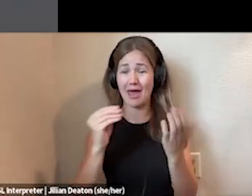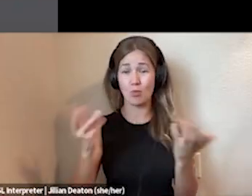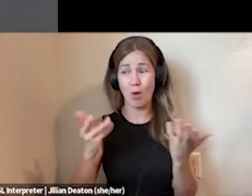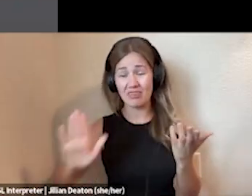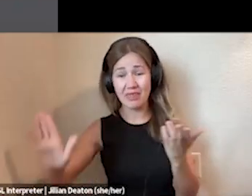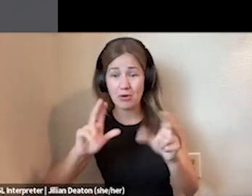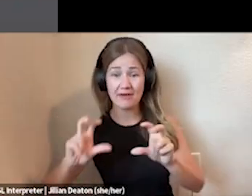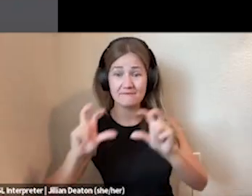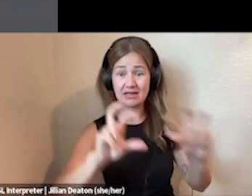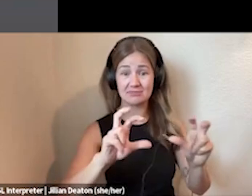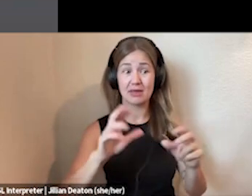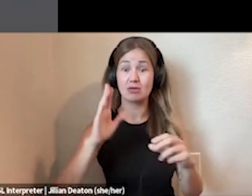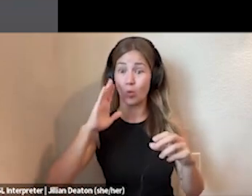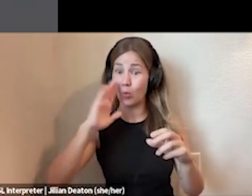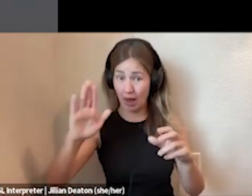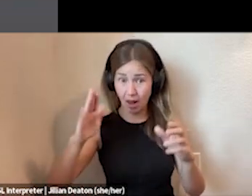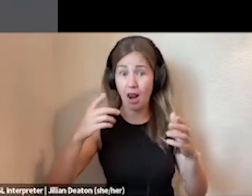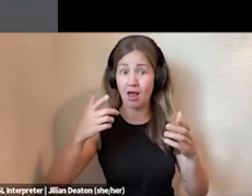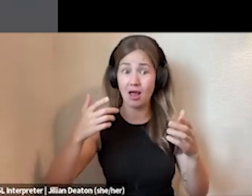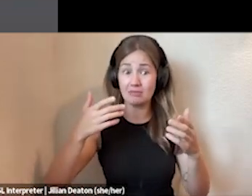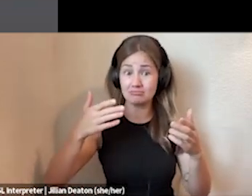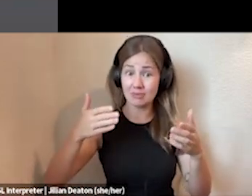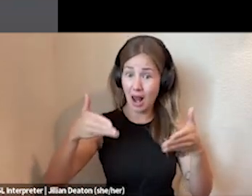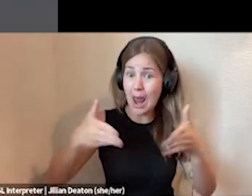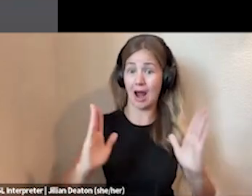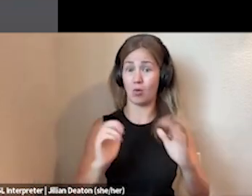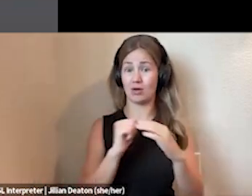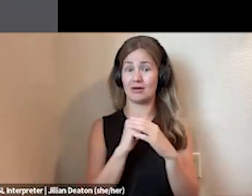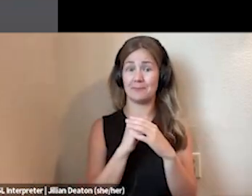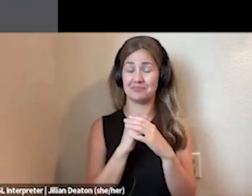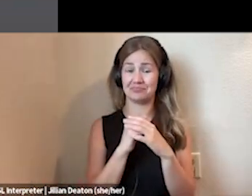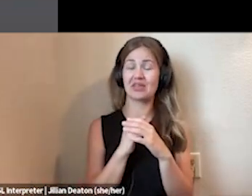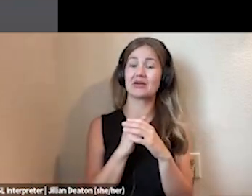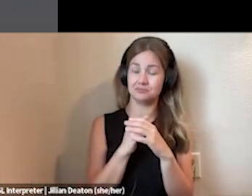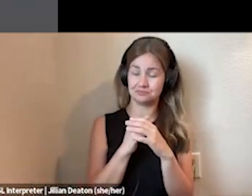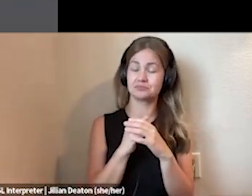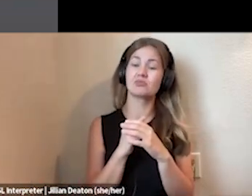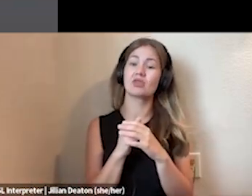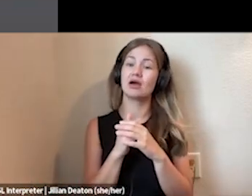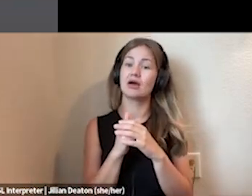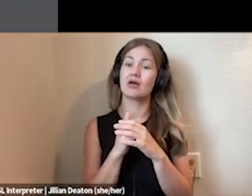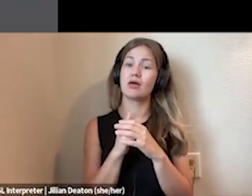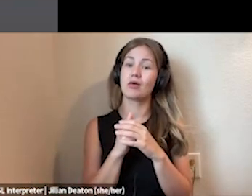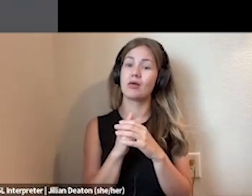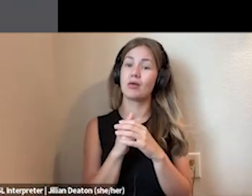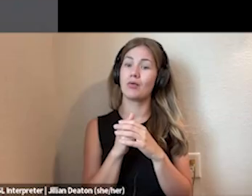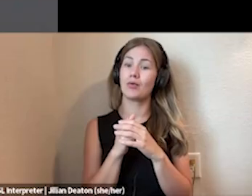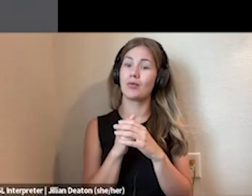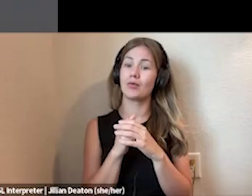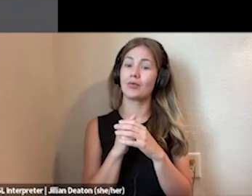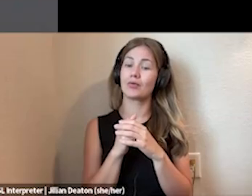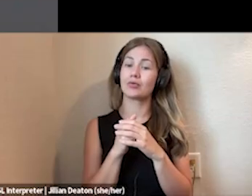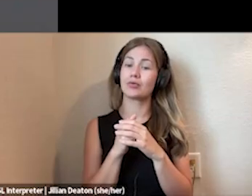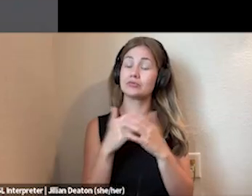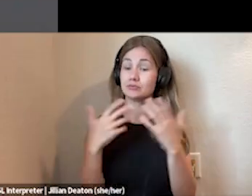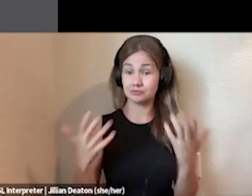make possible. Strong fundraising stories are not decoration, and they aren't just